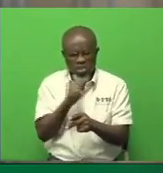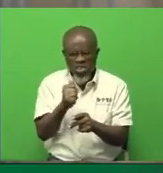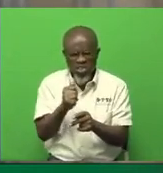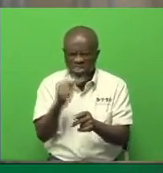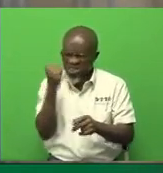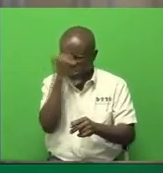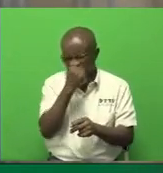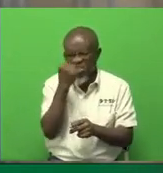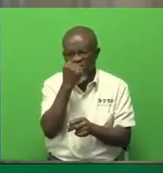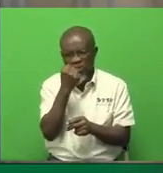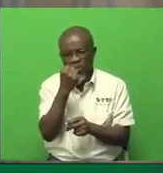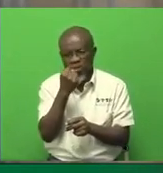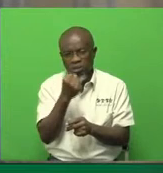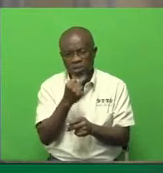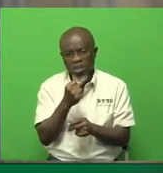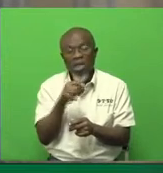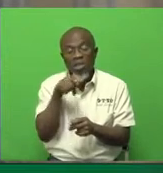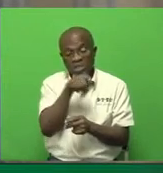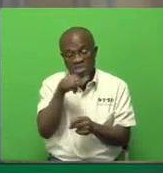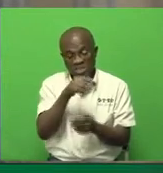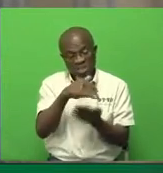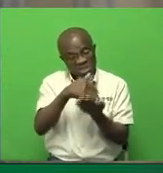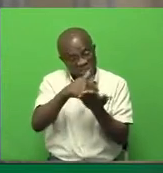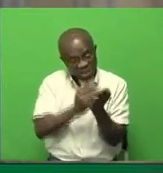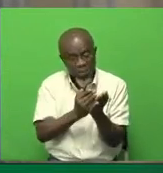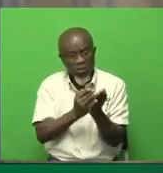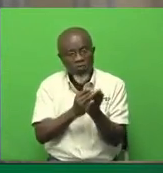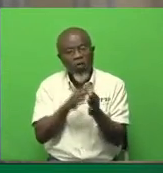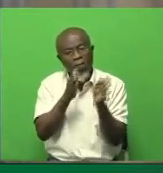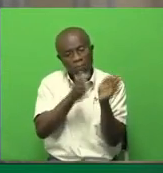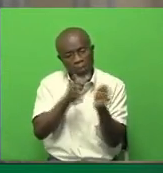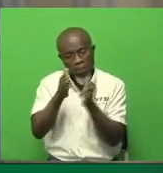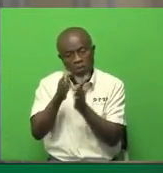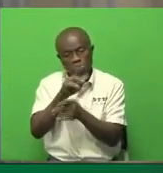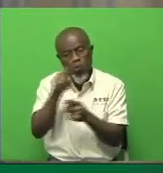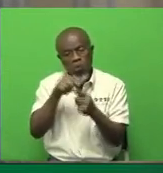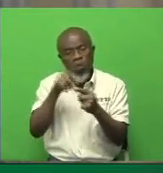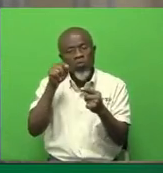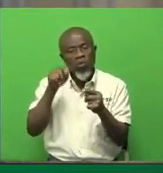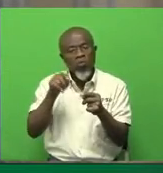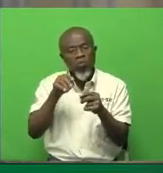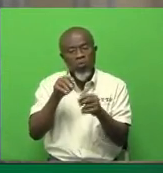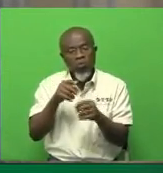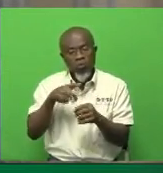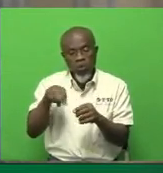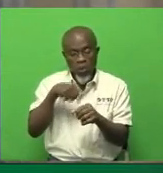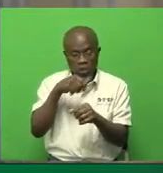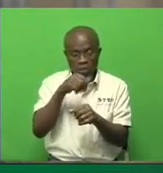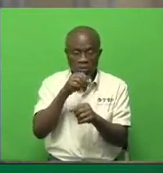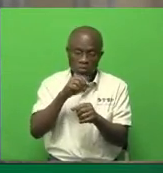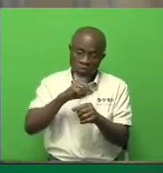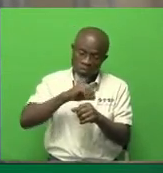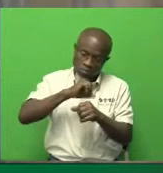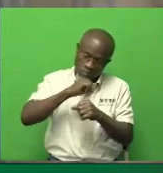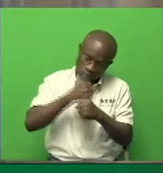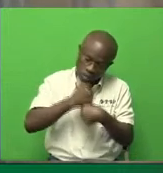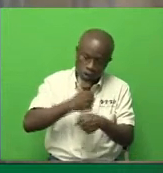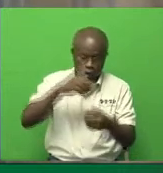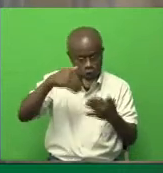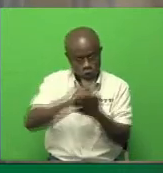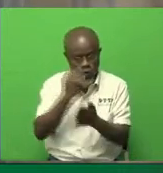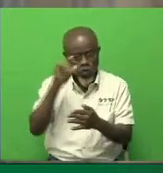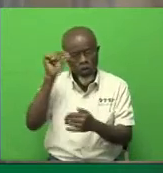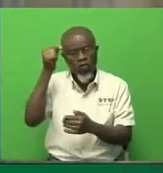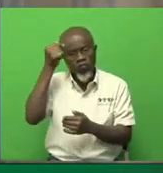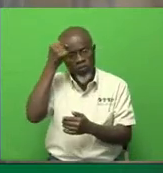these are just some of our plans for when we form the next government to effect true transformation and inclusion